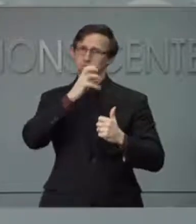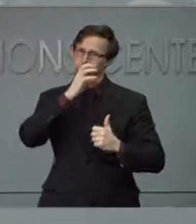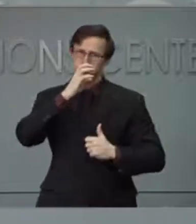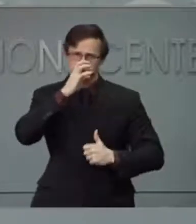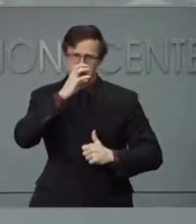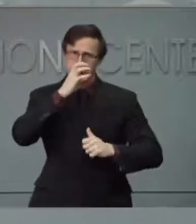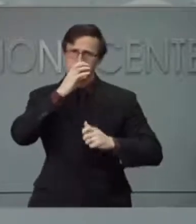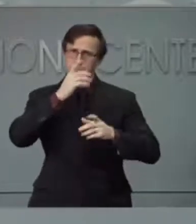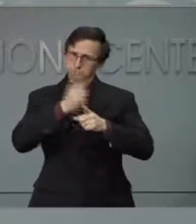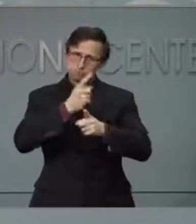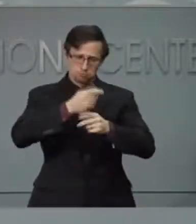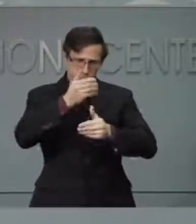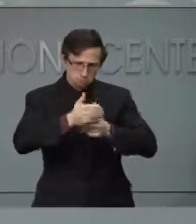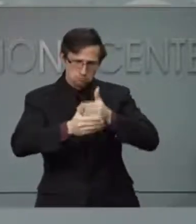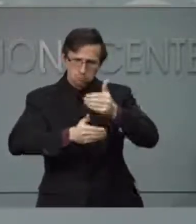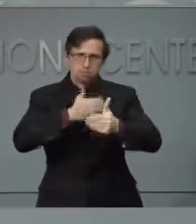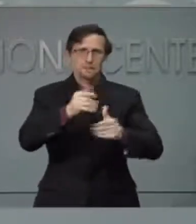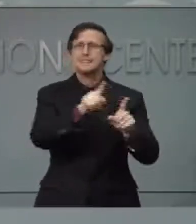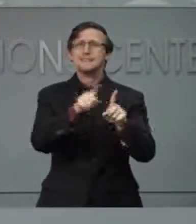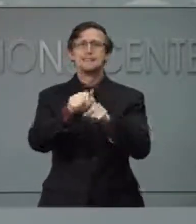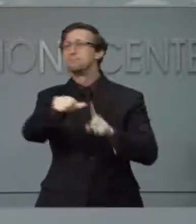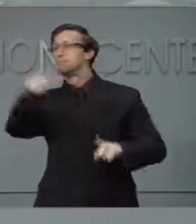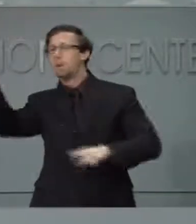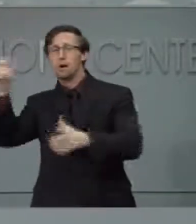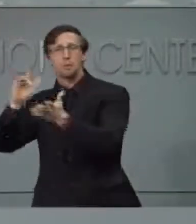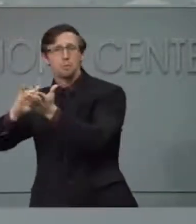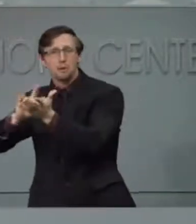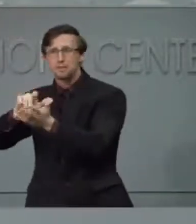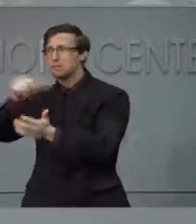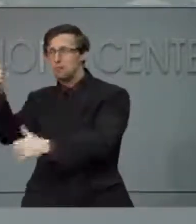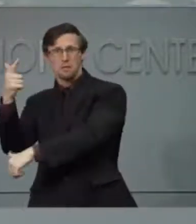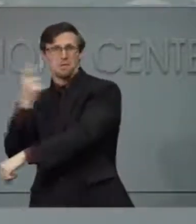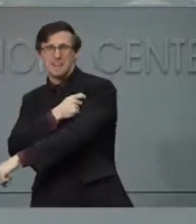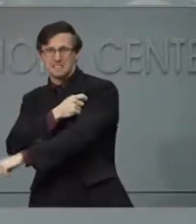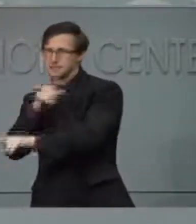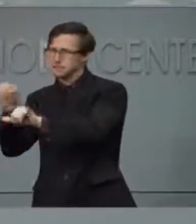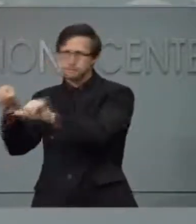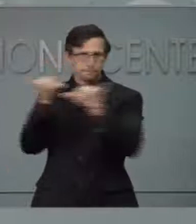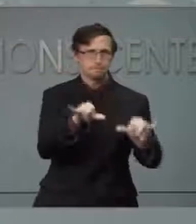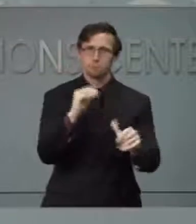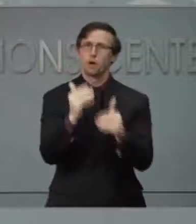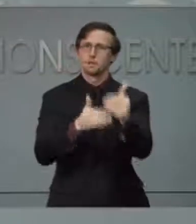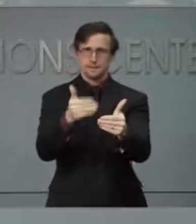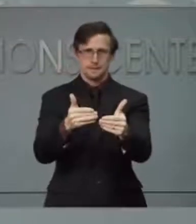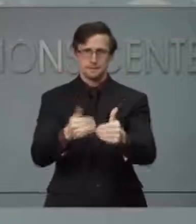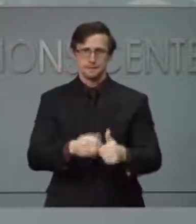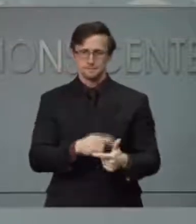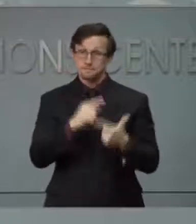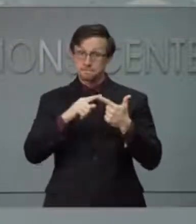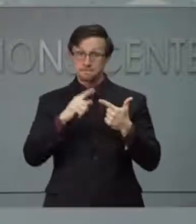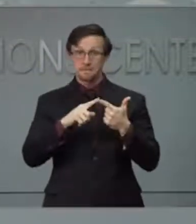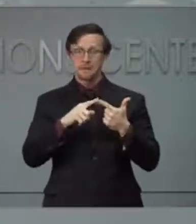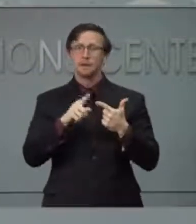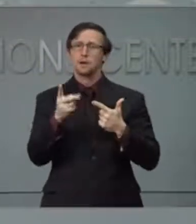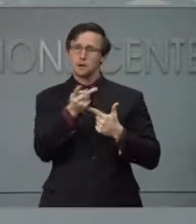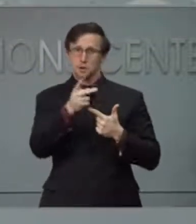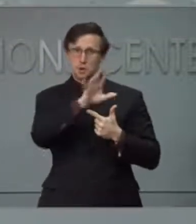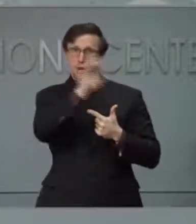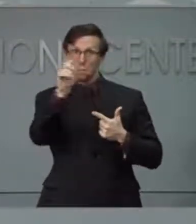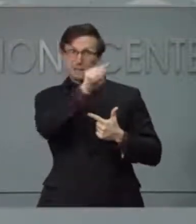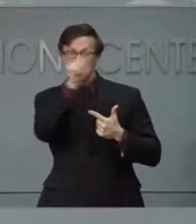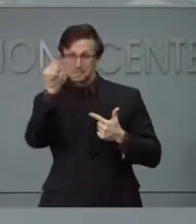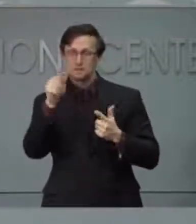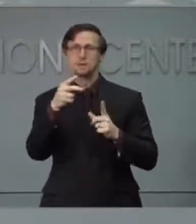pass clinical trials like any other drug or vaccine. Pfizer and Moderna did recruit people from